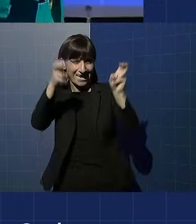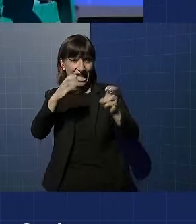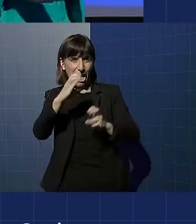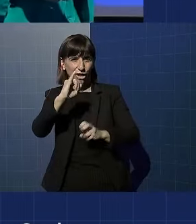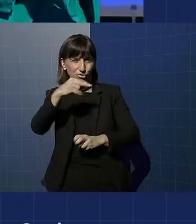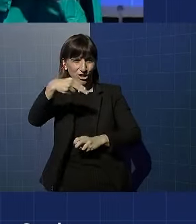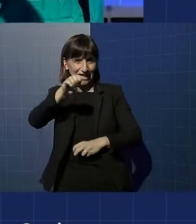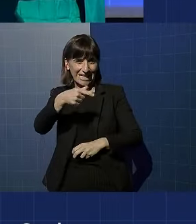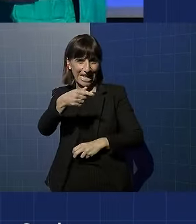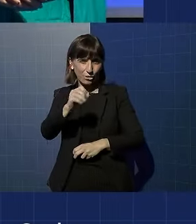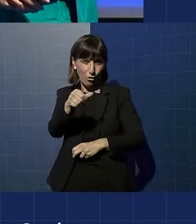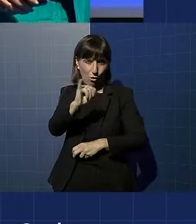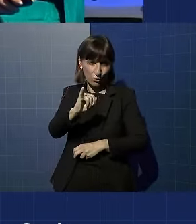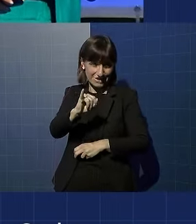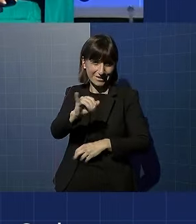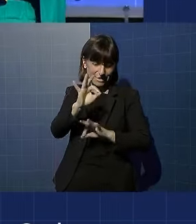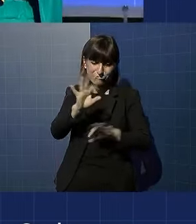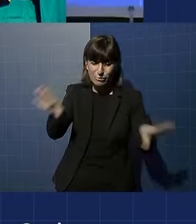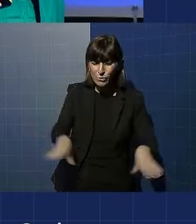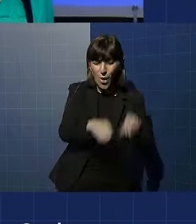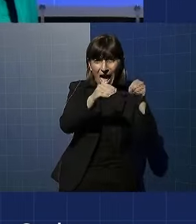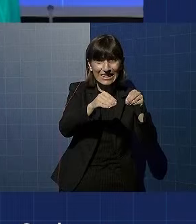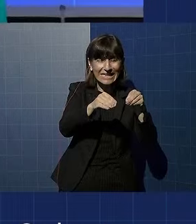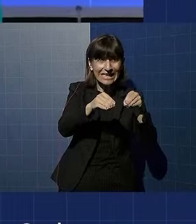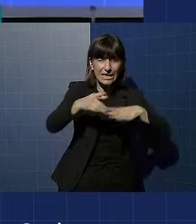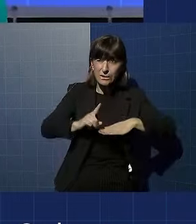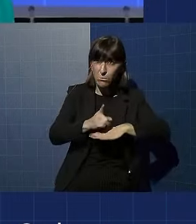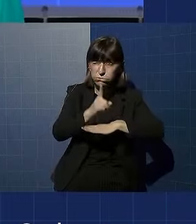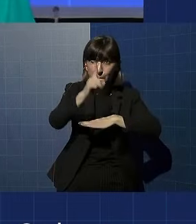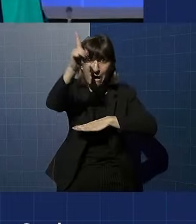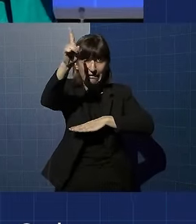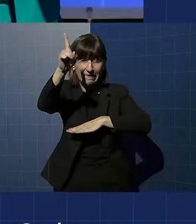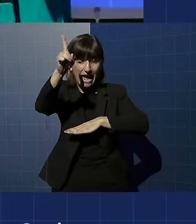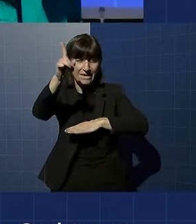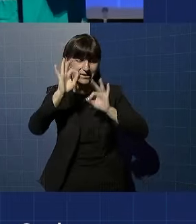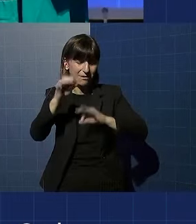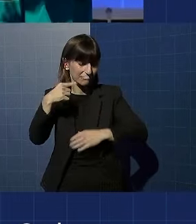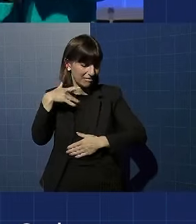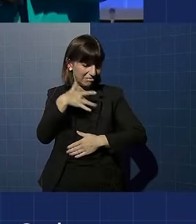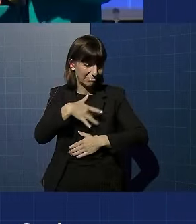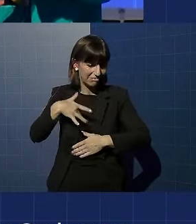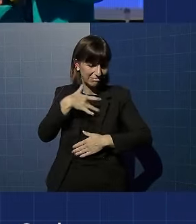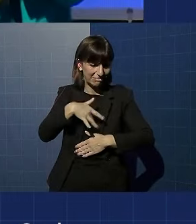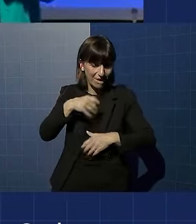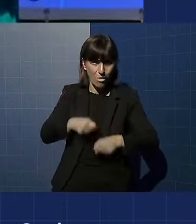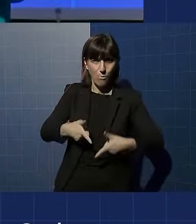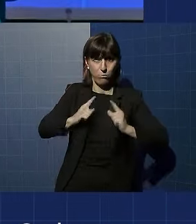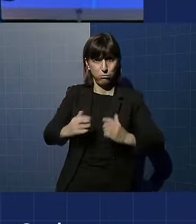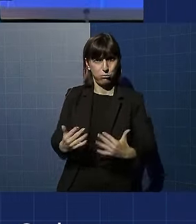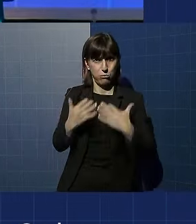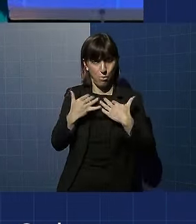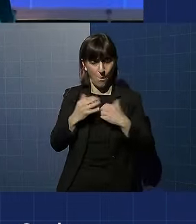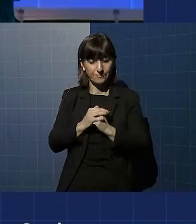Just one thing I also want to highlight, the video is gonna play in the background, but astronauts need to exercise a